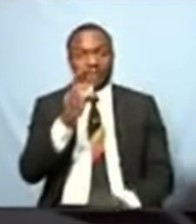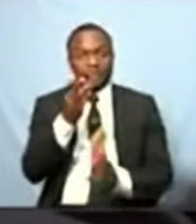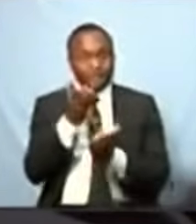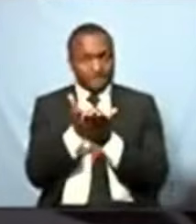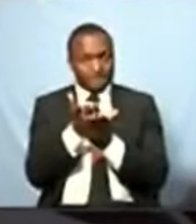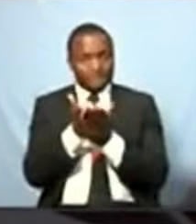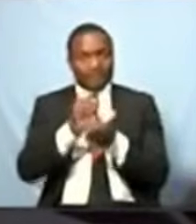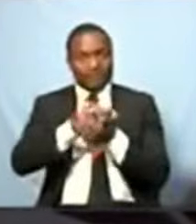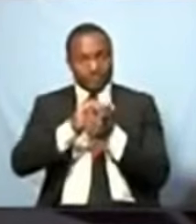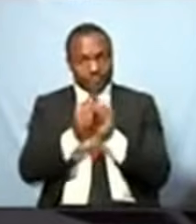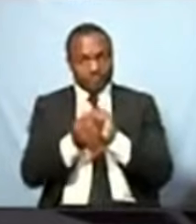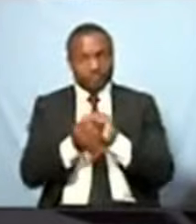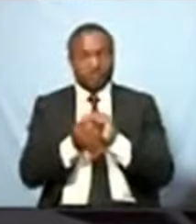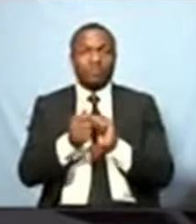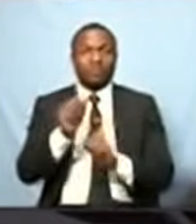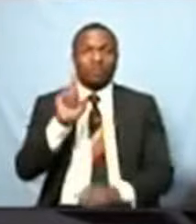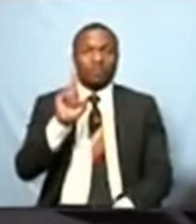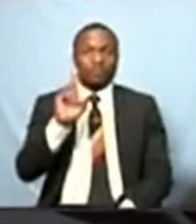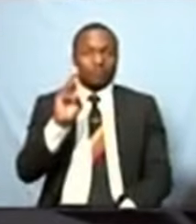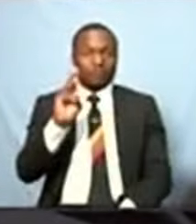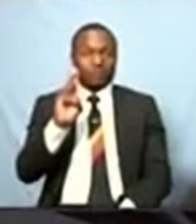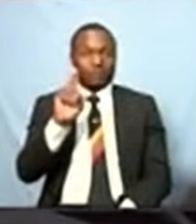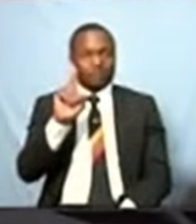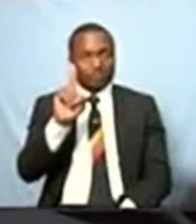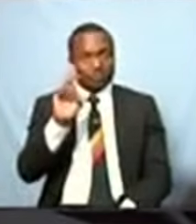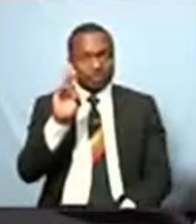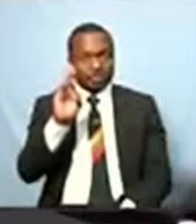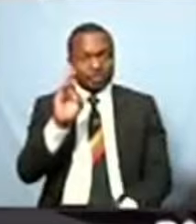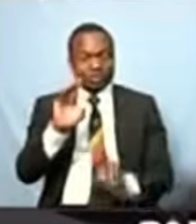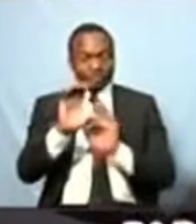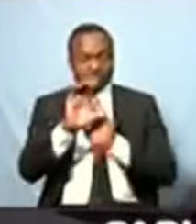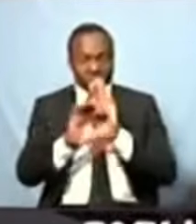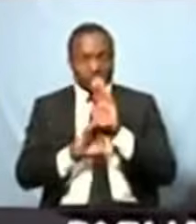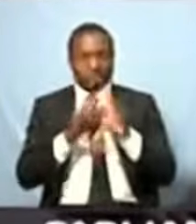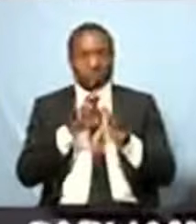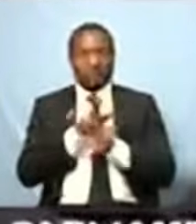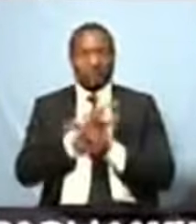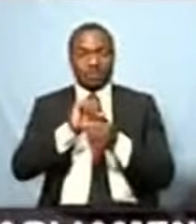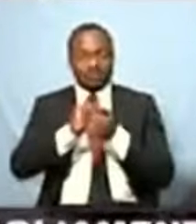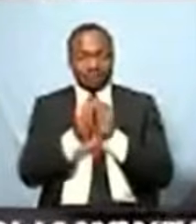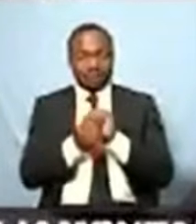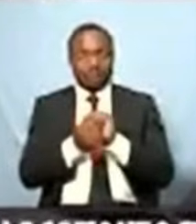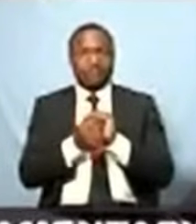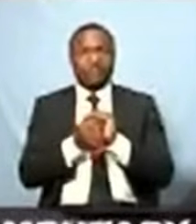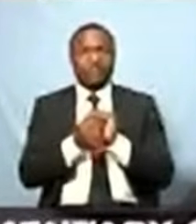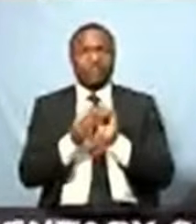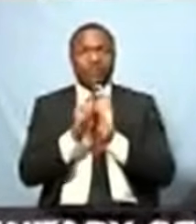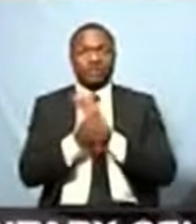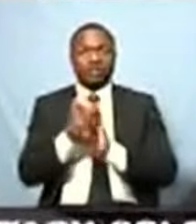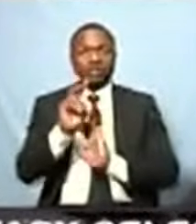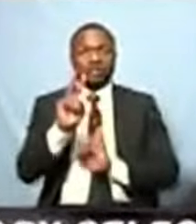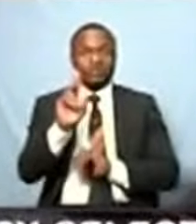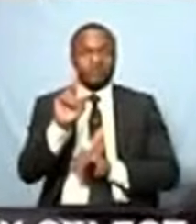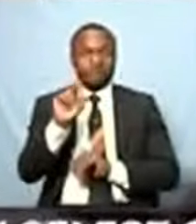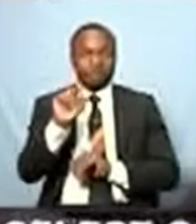proposed amendment to Article 116 and 117 of the Constitution of Zambia, Amendment Act Number 2 of 2016.